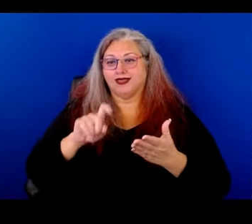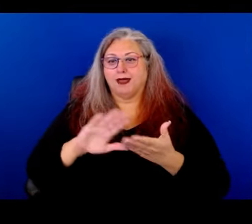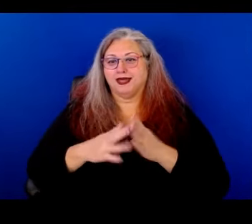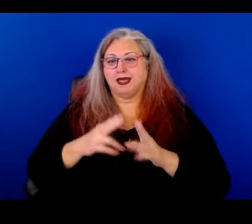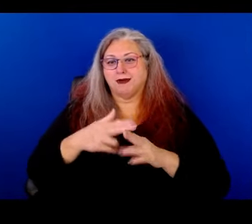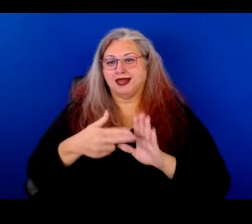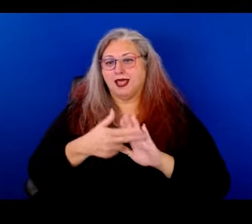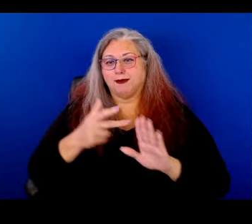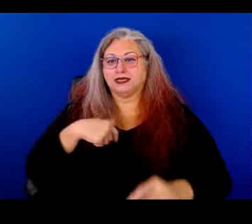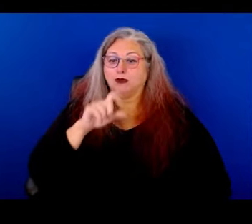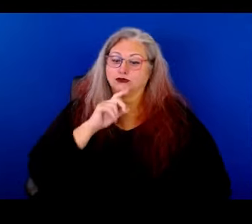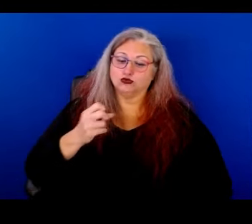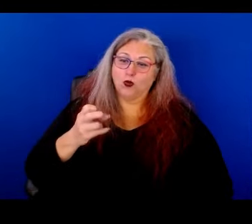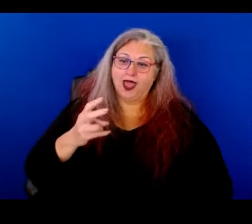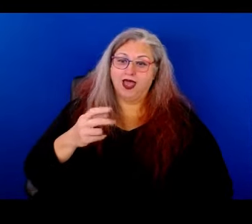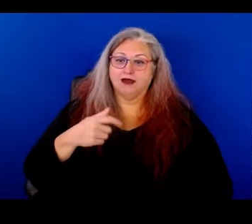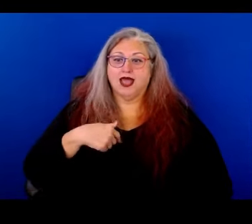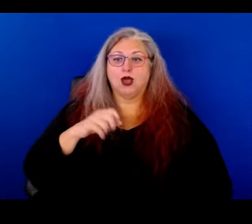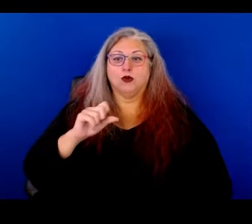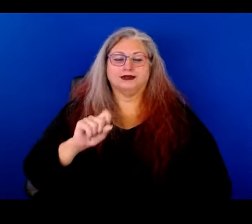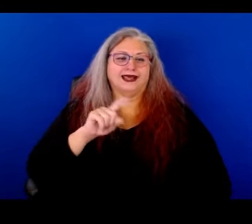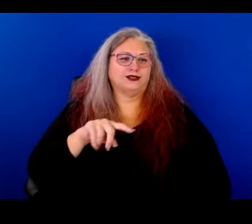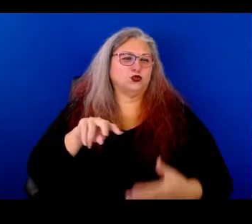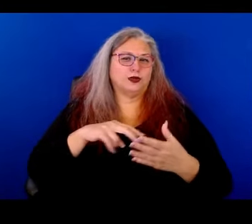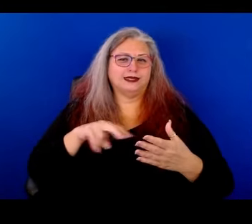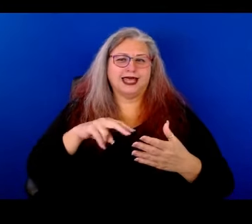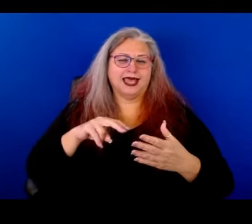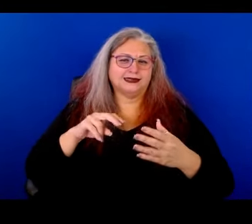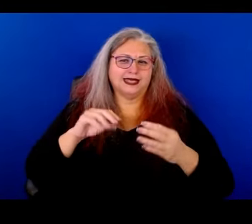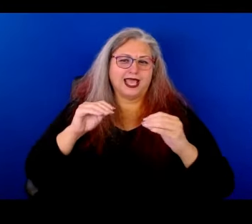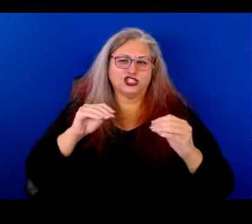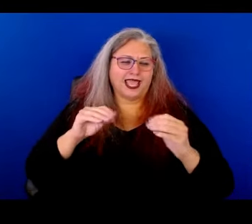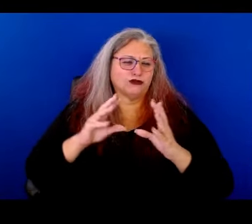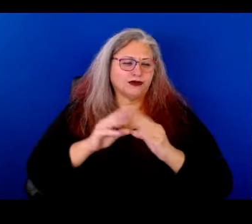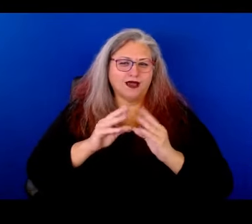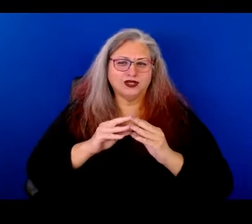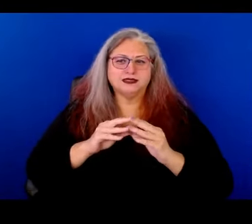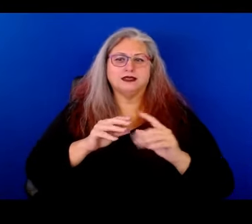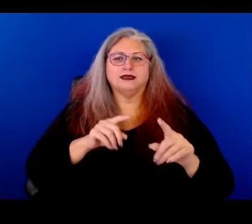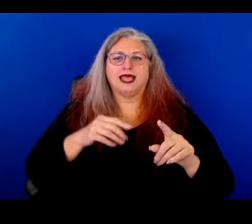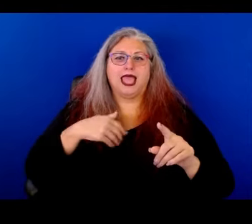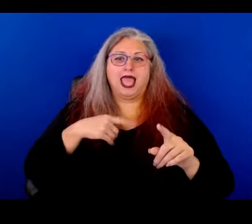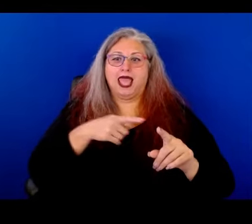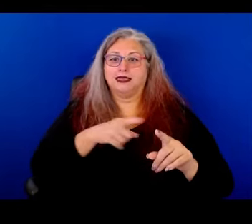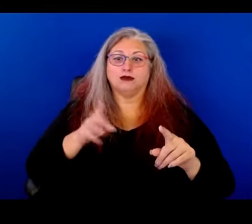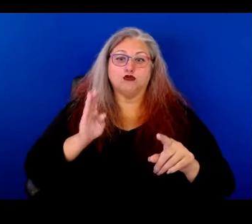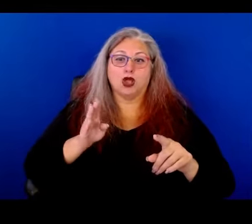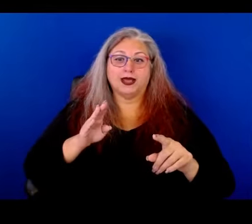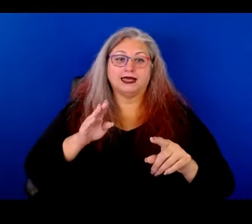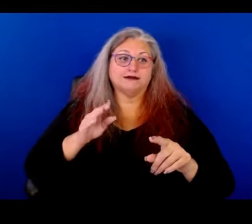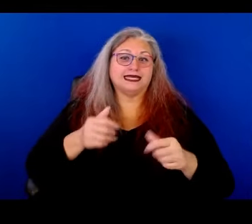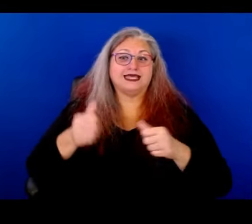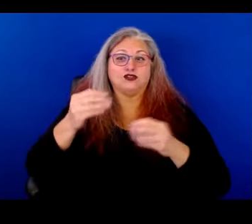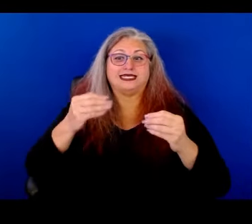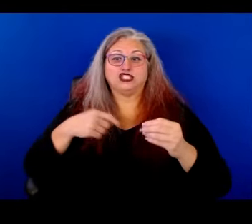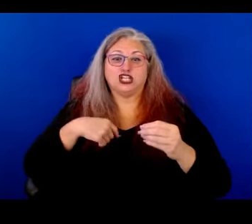name. Because I was 12 years old. I was at a dance educators conference. And they had these Broadway divas teach